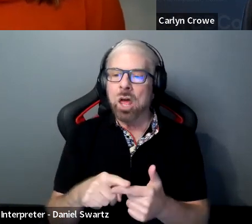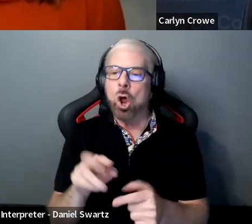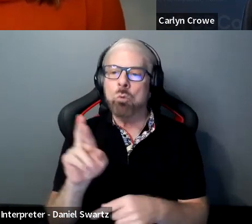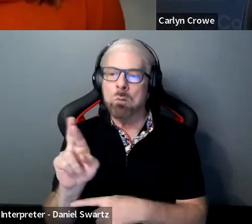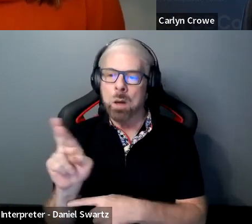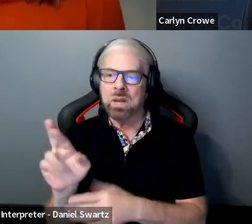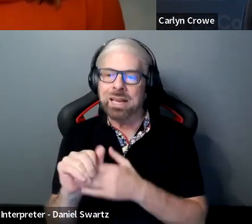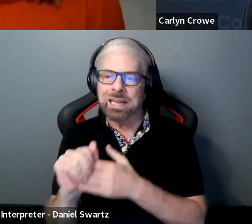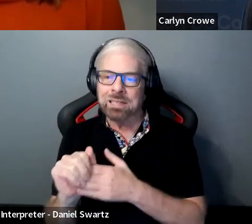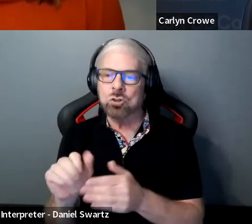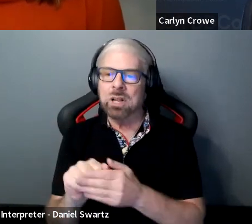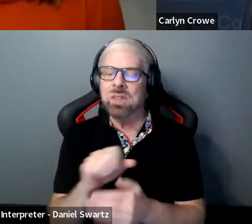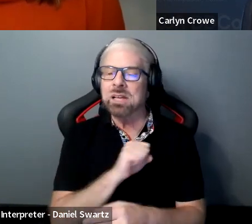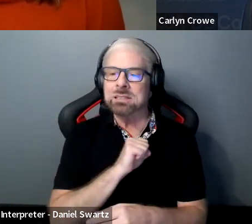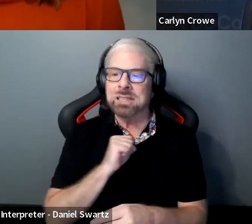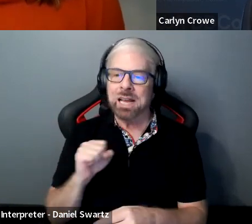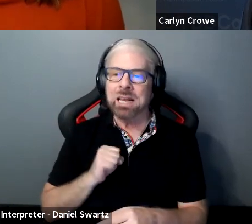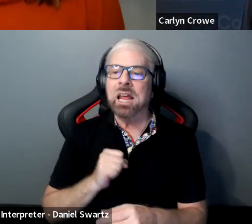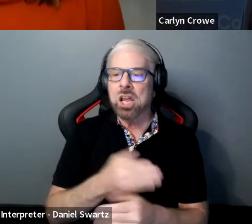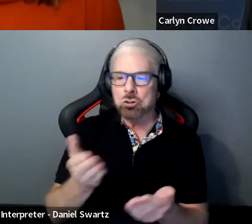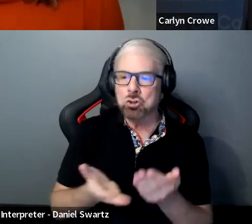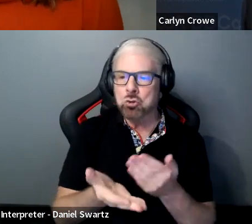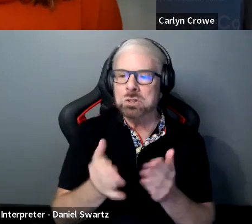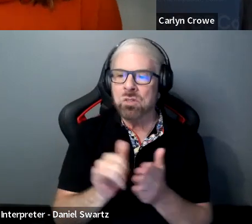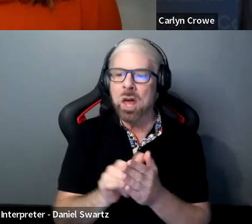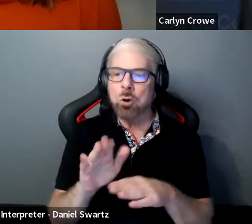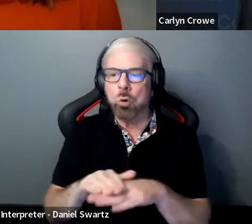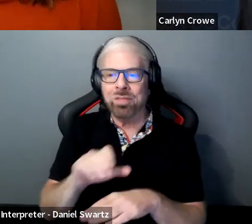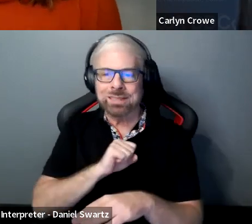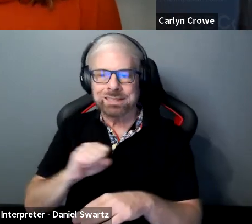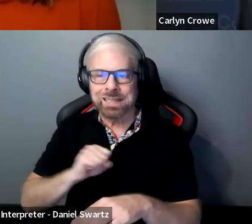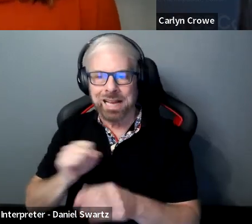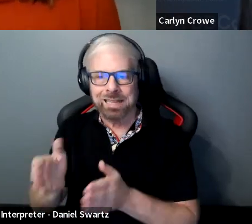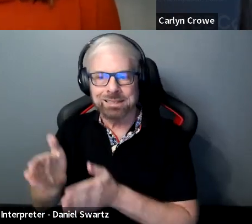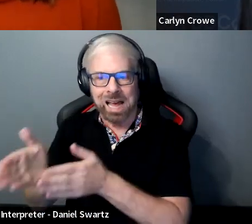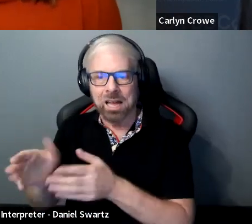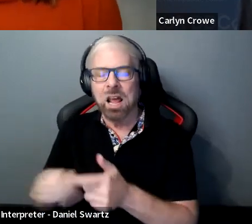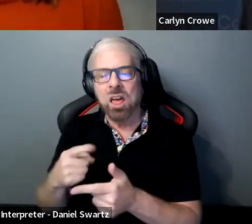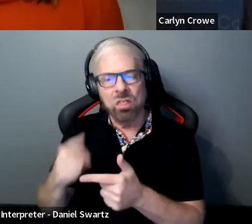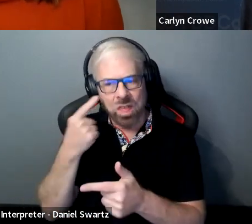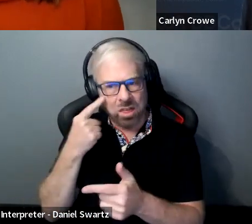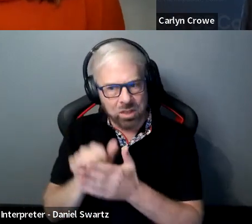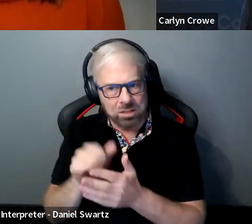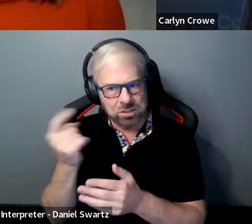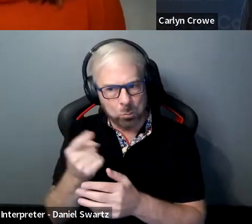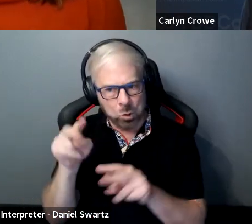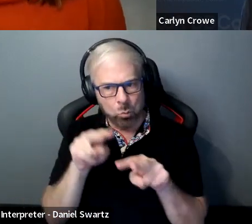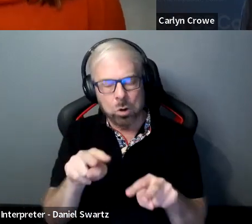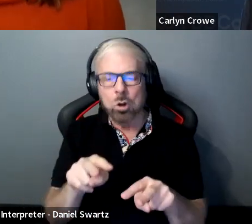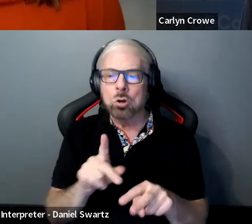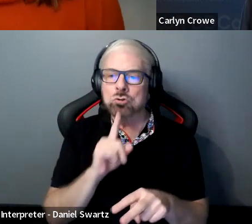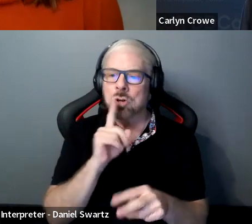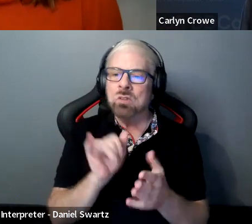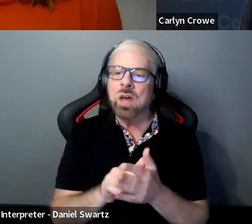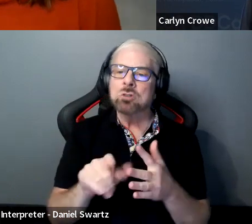Senate, has introduced the bill in the Senate side. So I think that's something to watch. And certainly if it does start